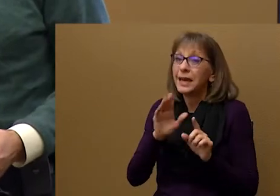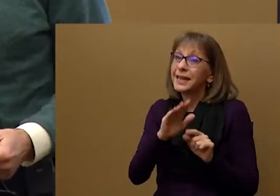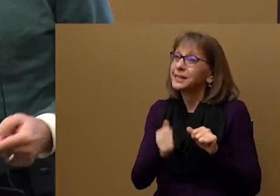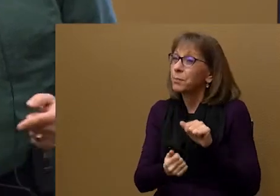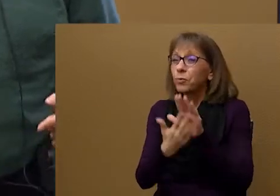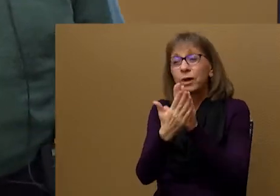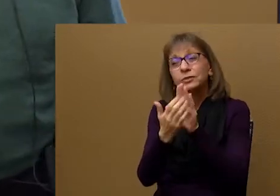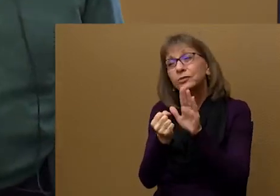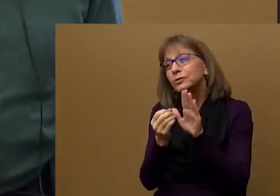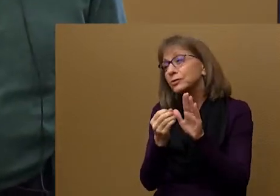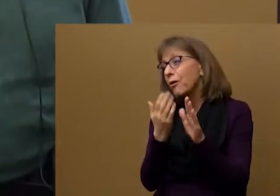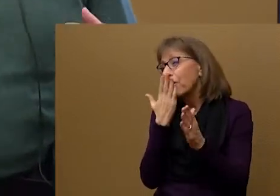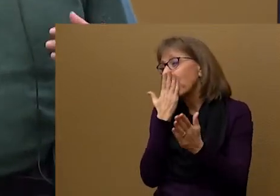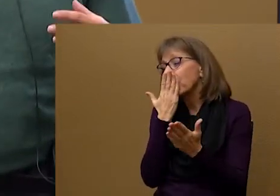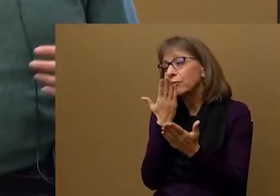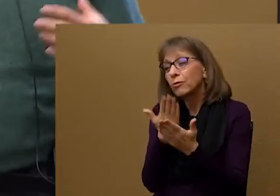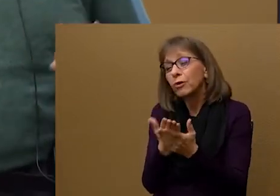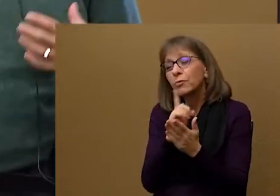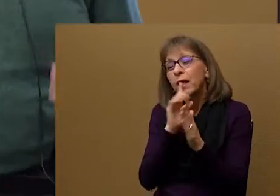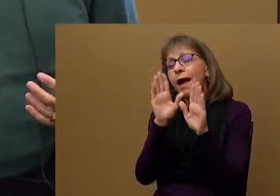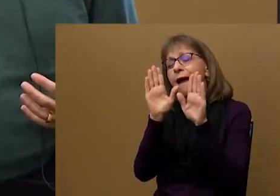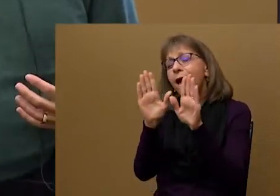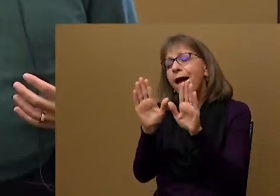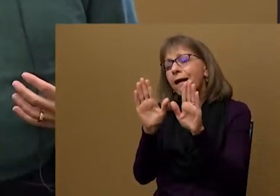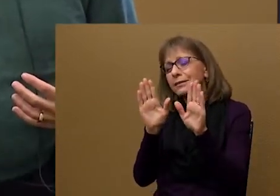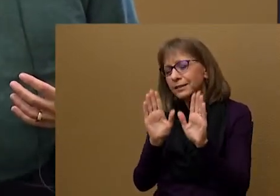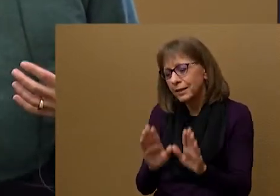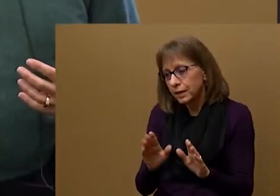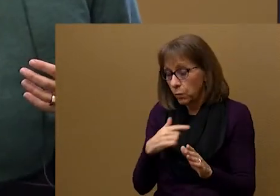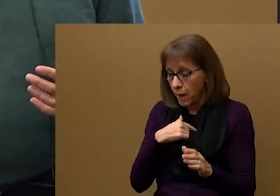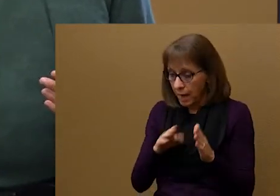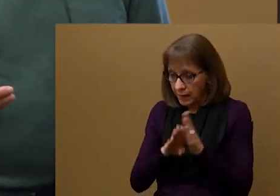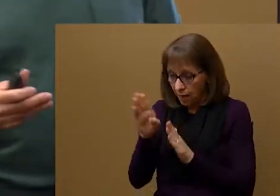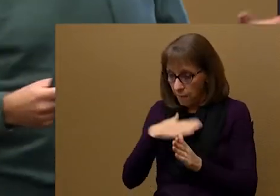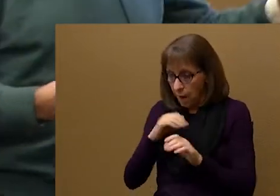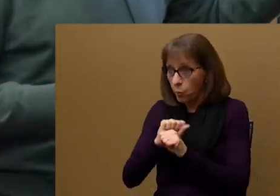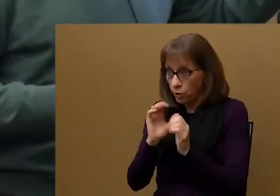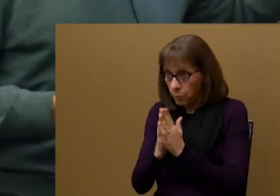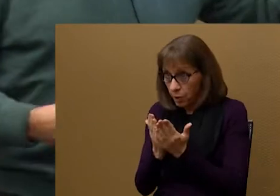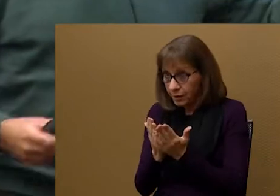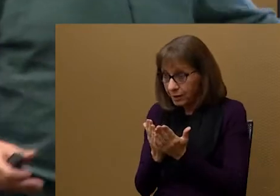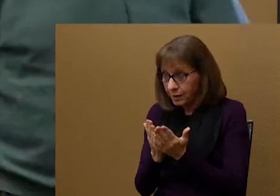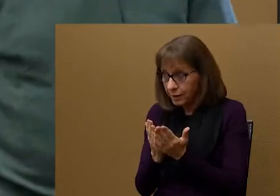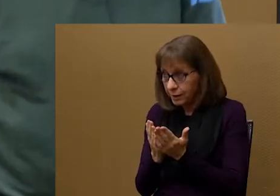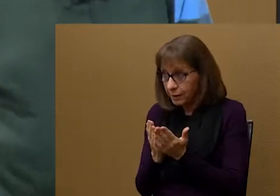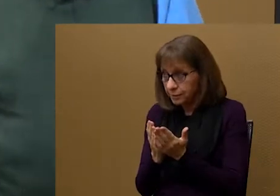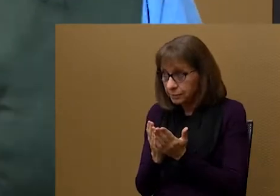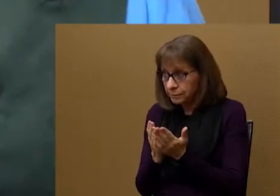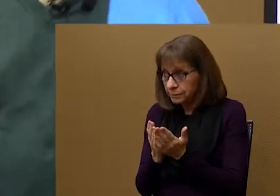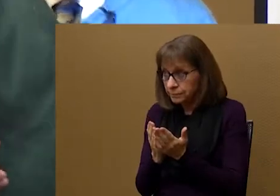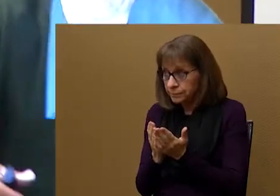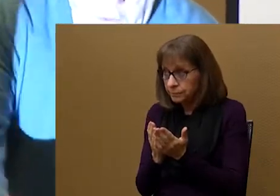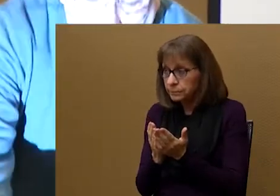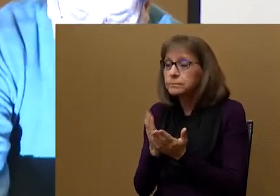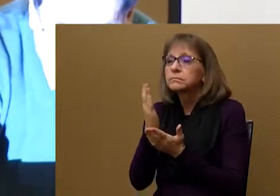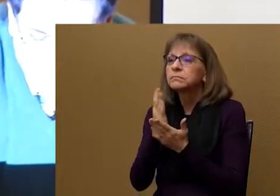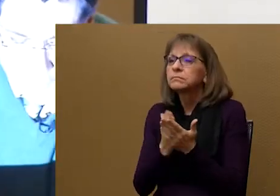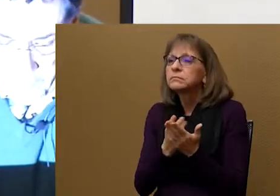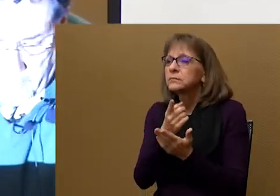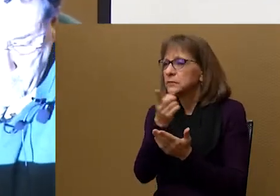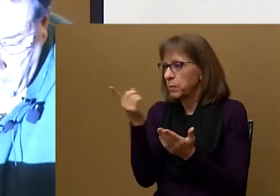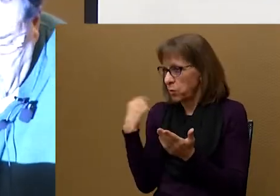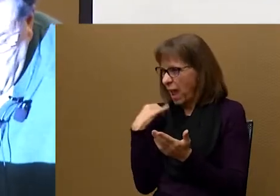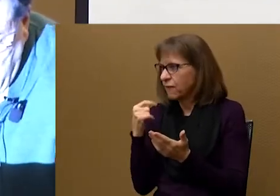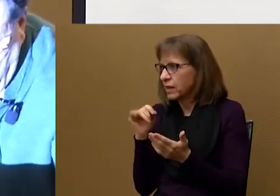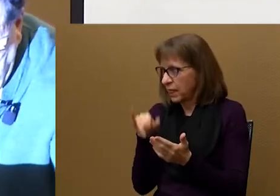this. But I think his approach is so excellent that, in fact, when I developed my workbook, this workbook,